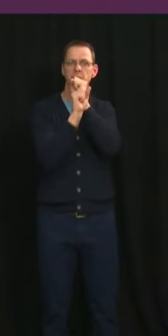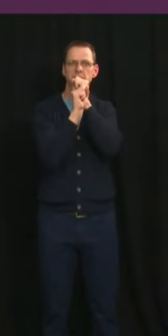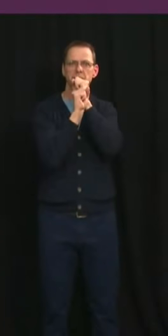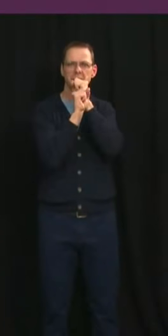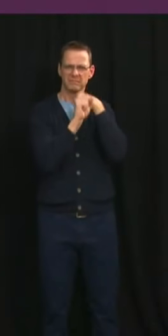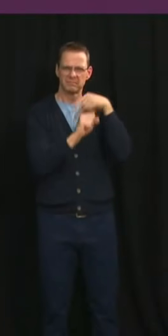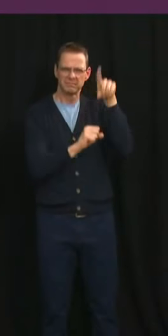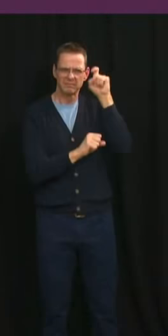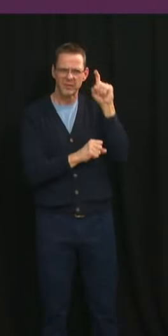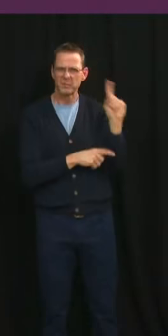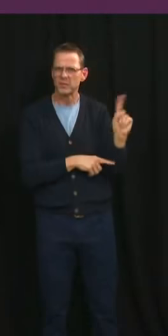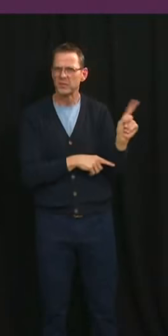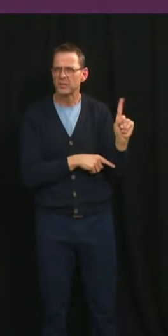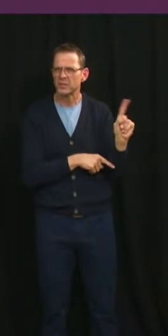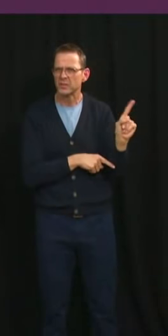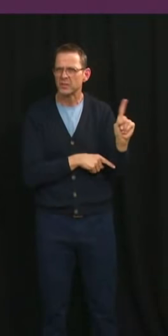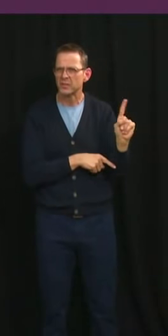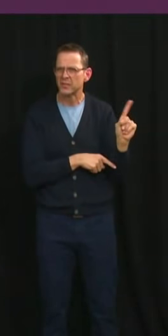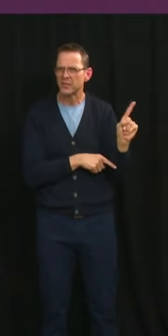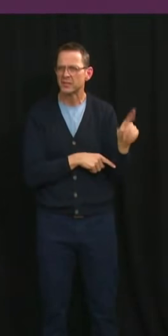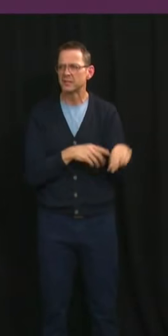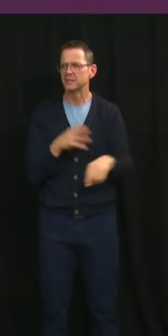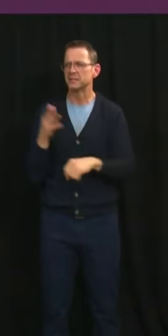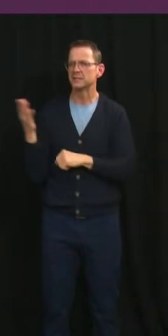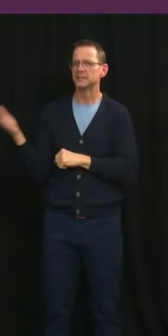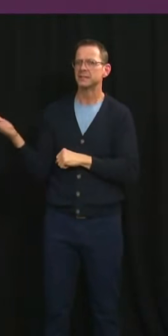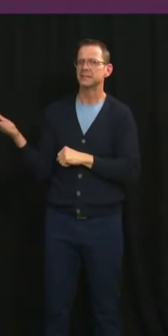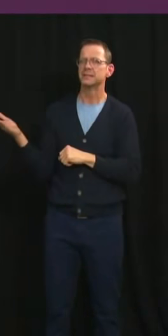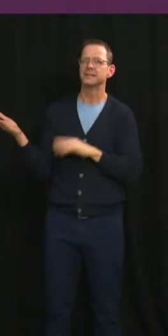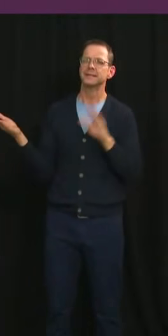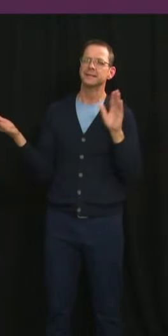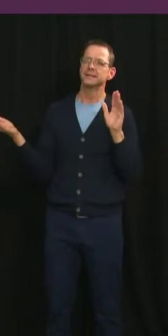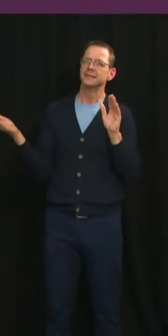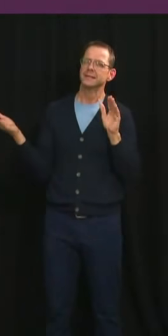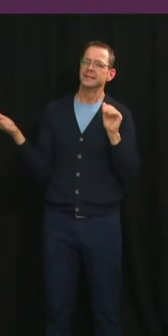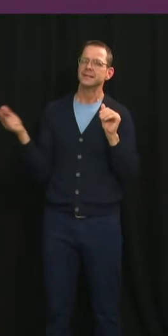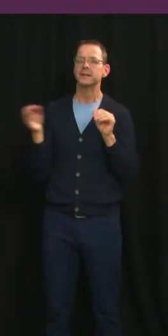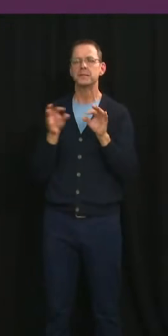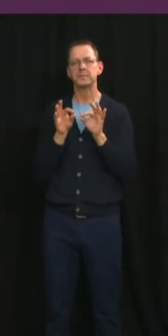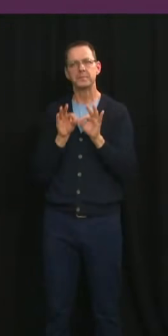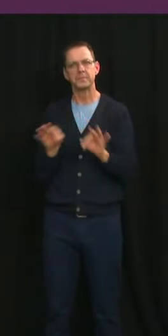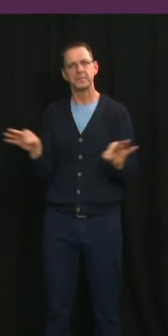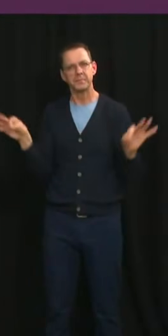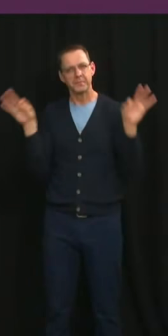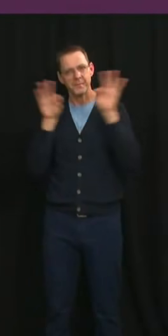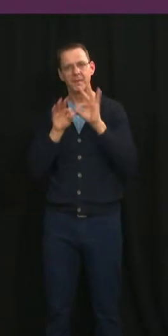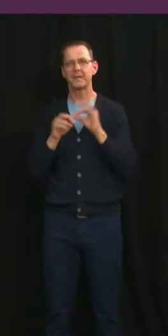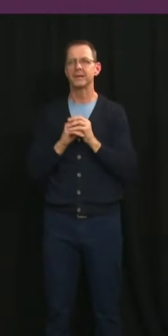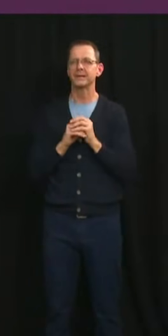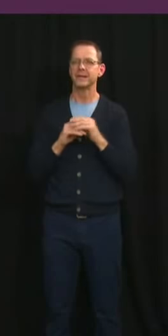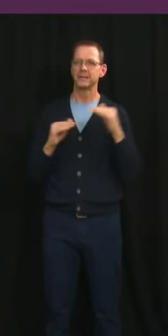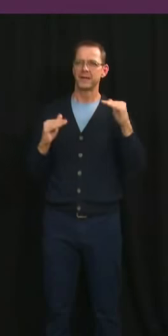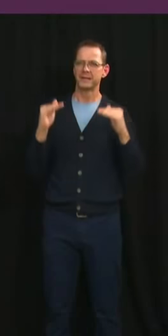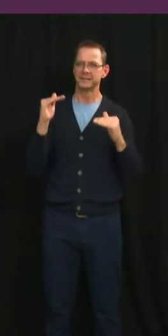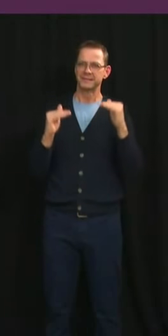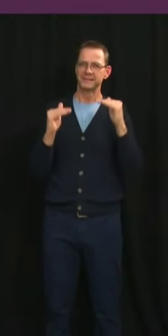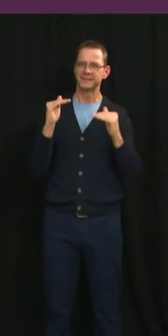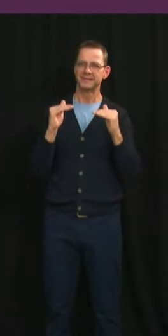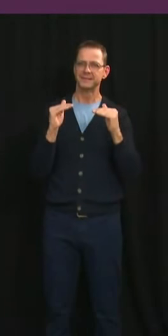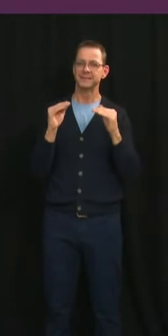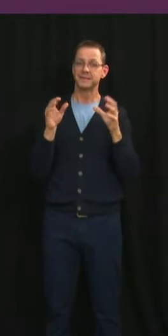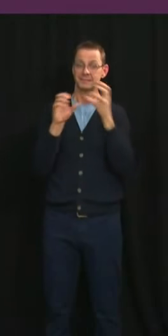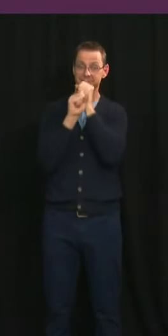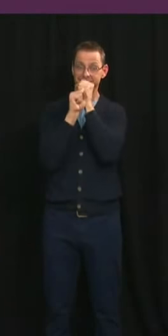confidentiality. And as I mentioned, it's really important to remember that the P1 variant like the B117 variant, is more